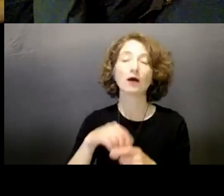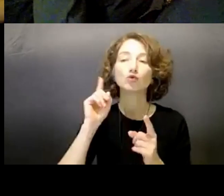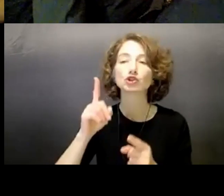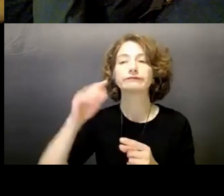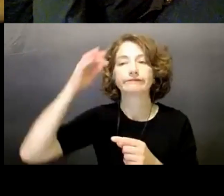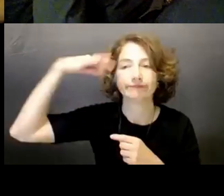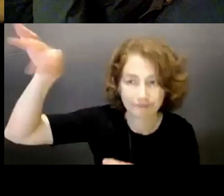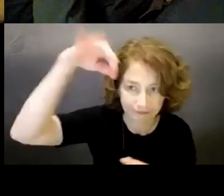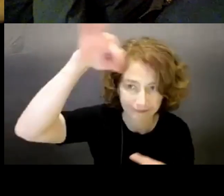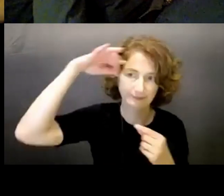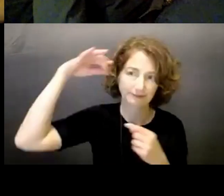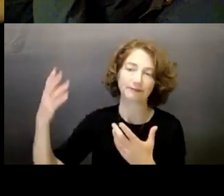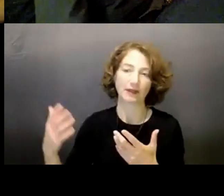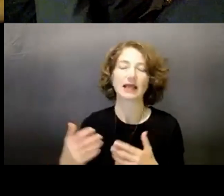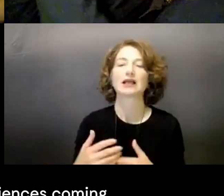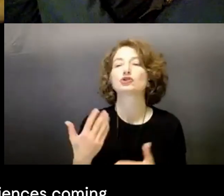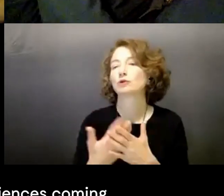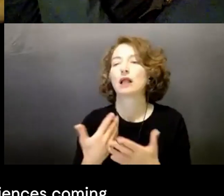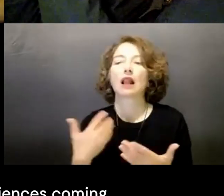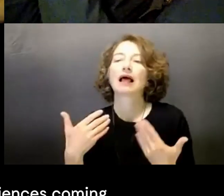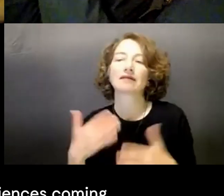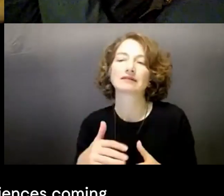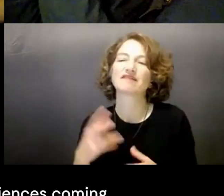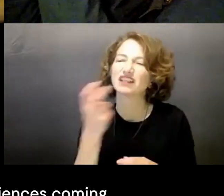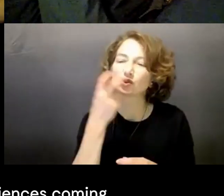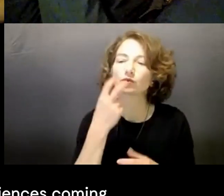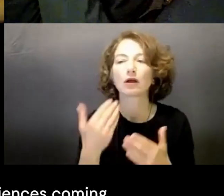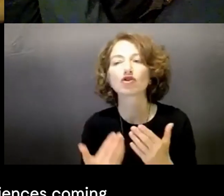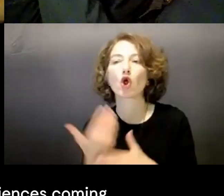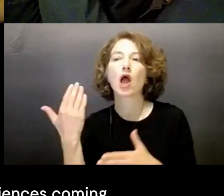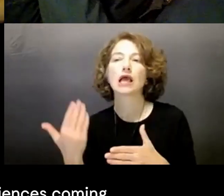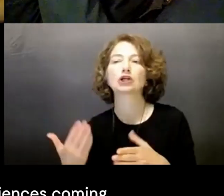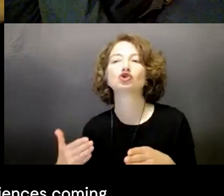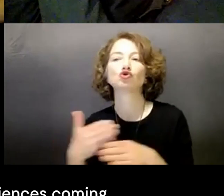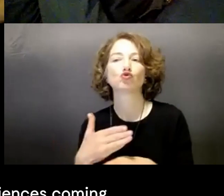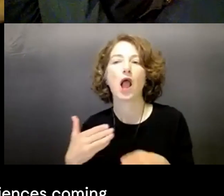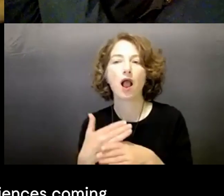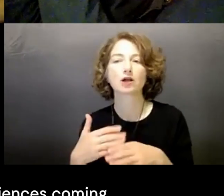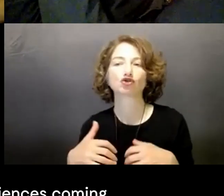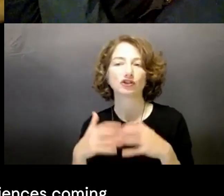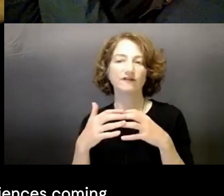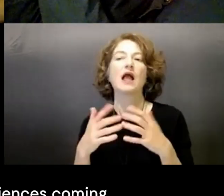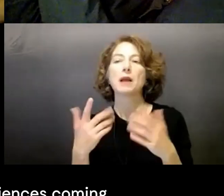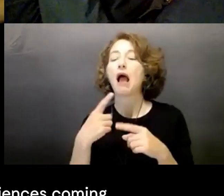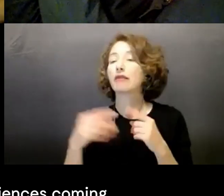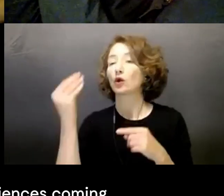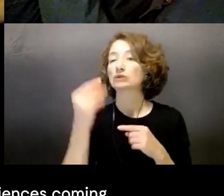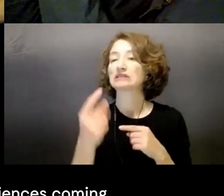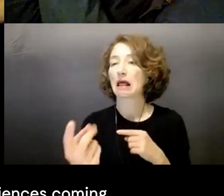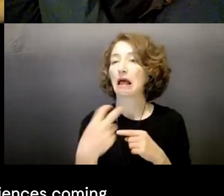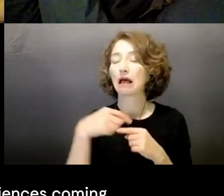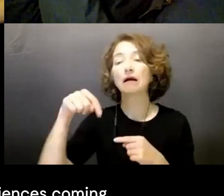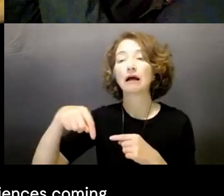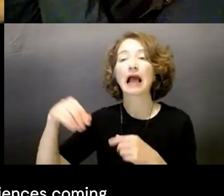want to try something new with access, but then audiences coming may not know that experimentation is